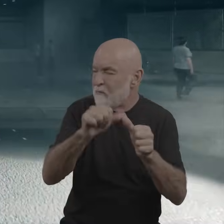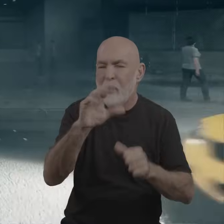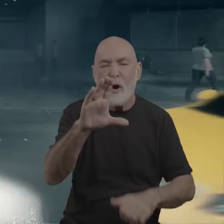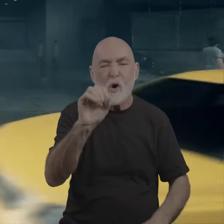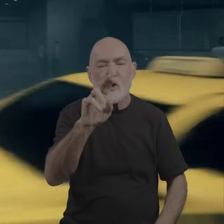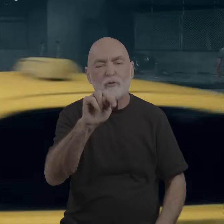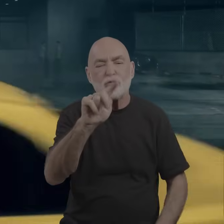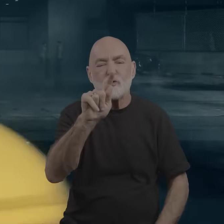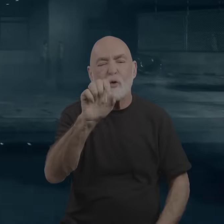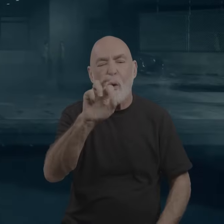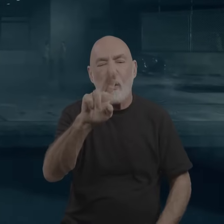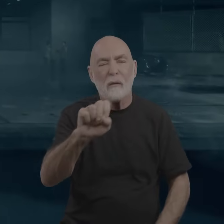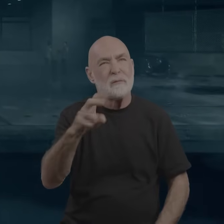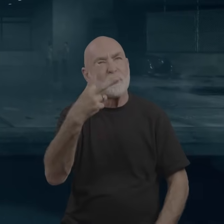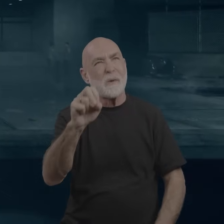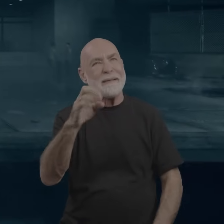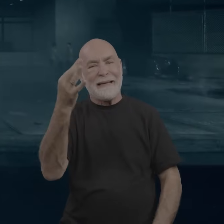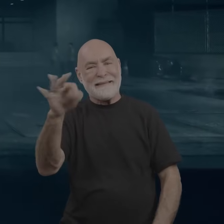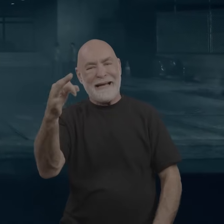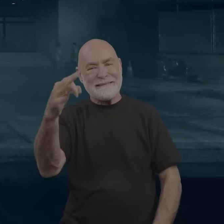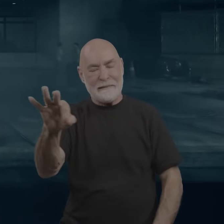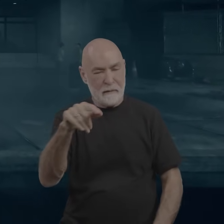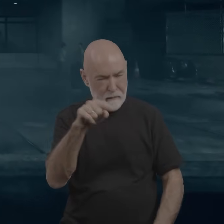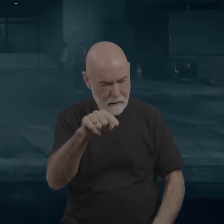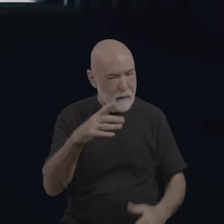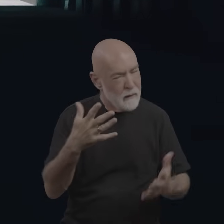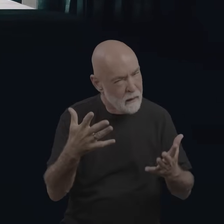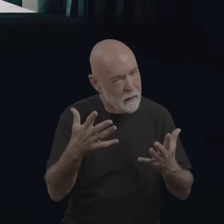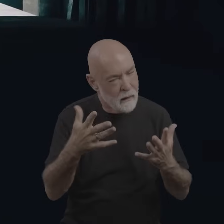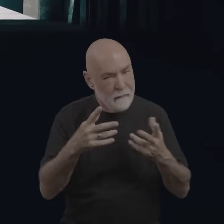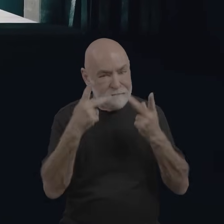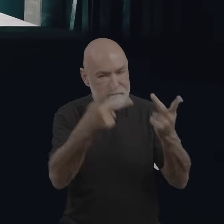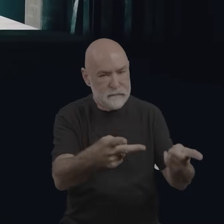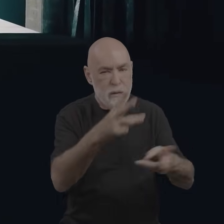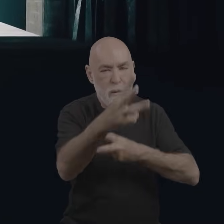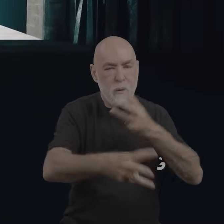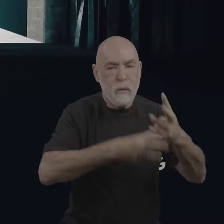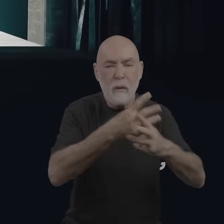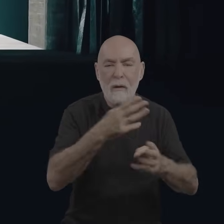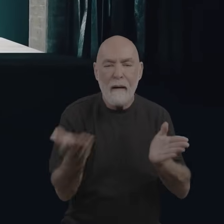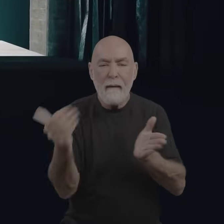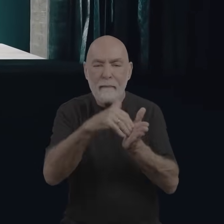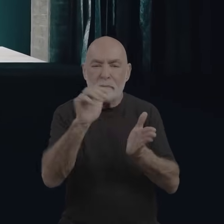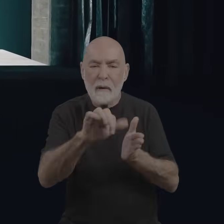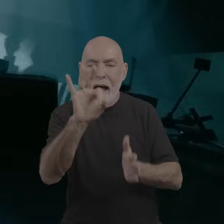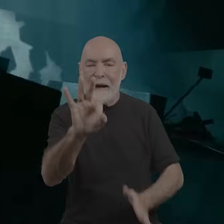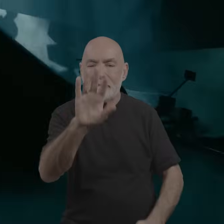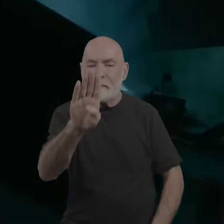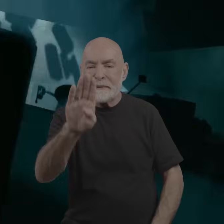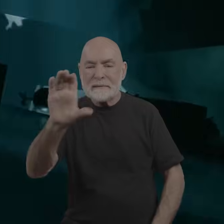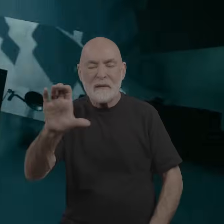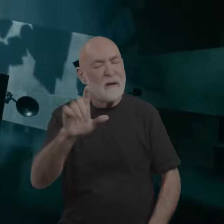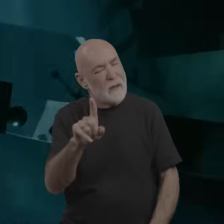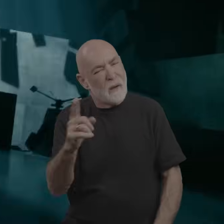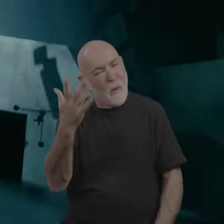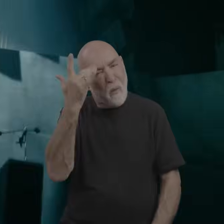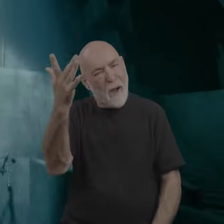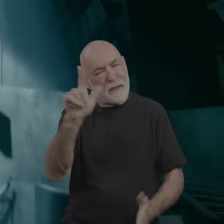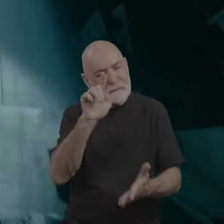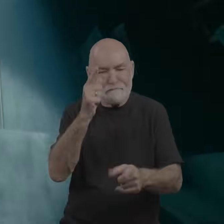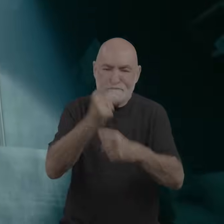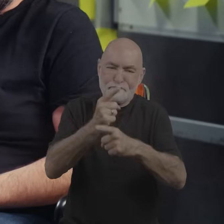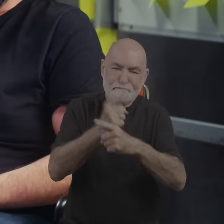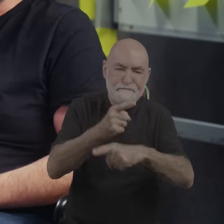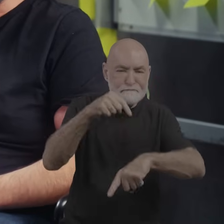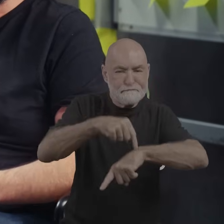came out in 2019, and we're revisiting that world in FBC. Why was now the